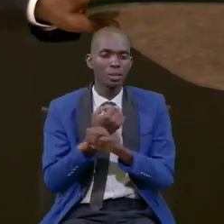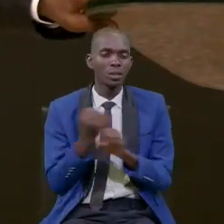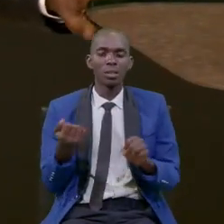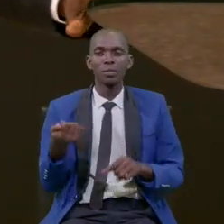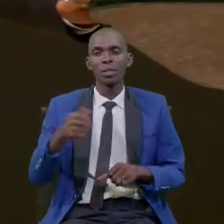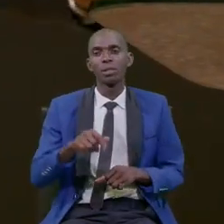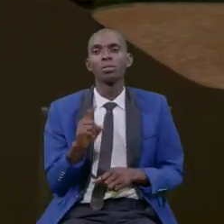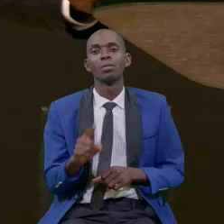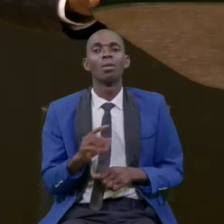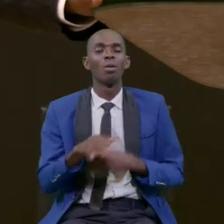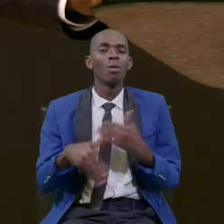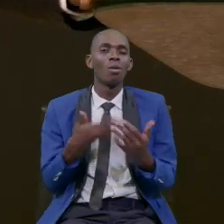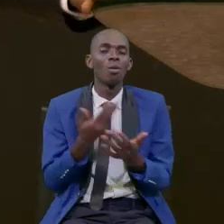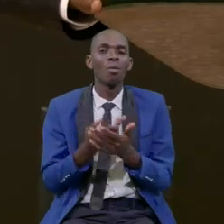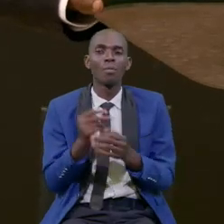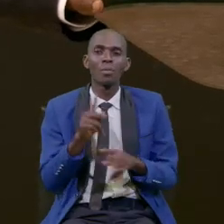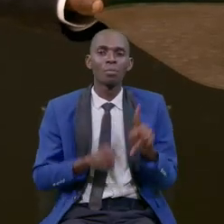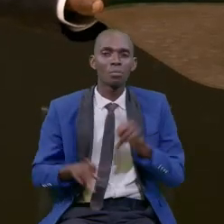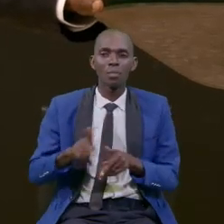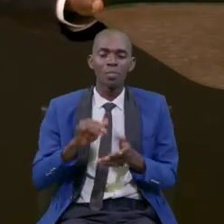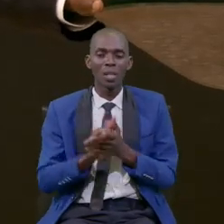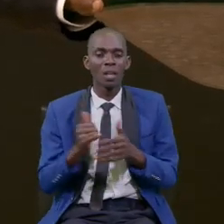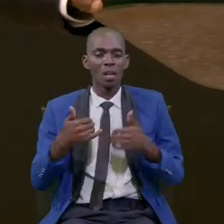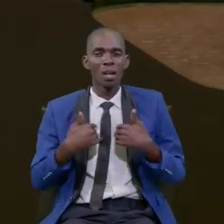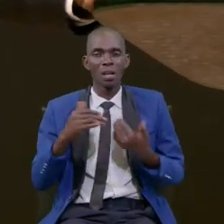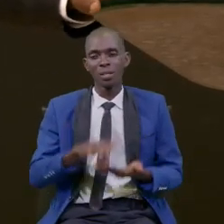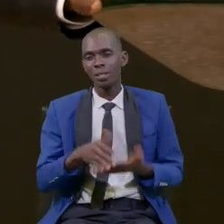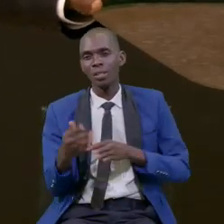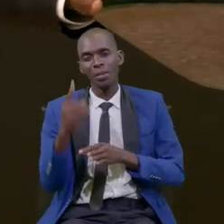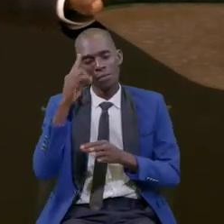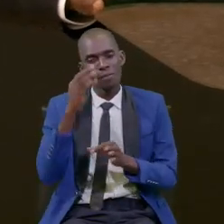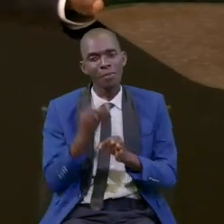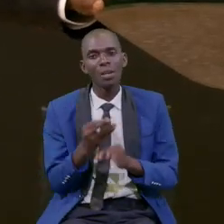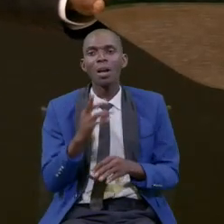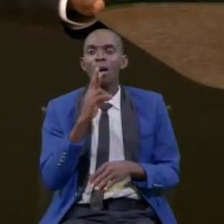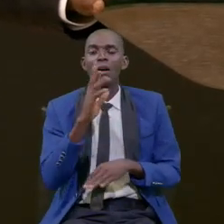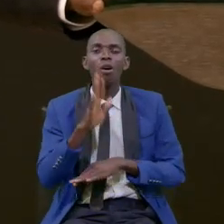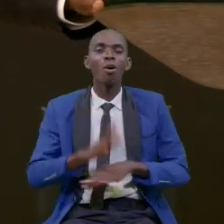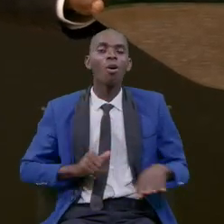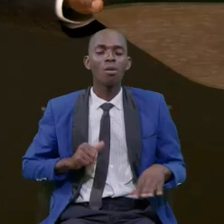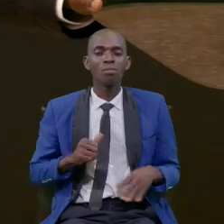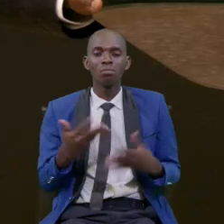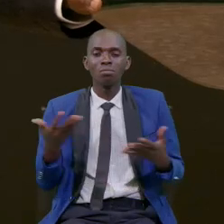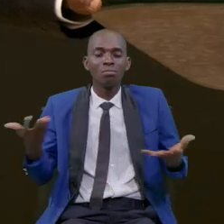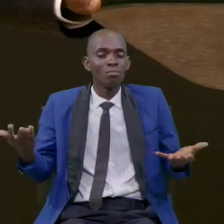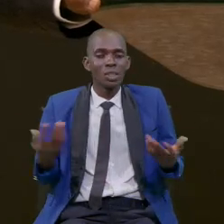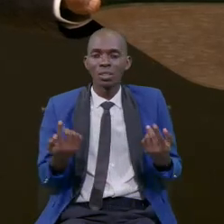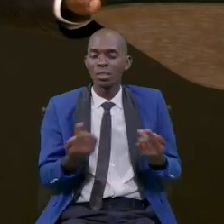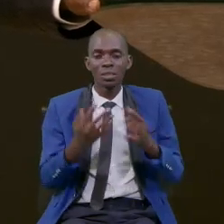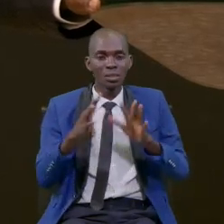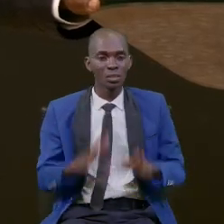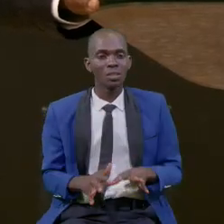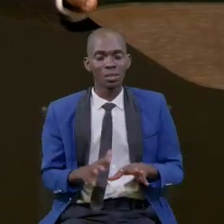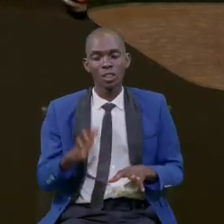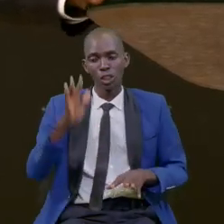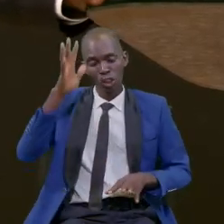anyone. All those people who have dead faith, they are regarded as reprobates. And reprobates